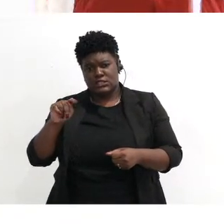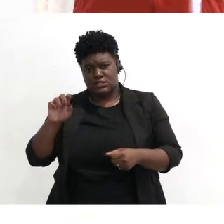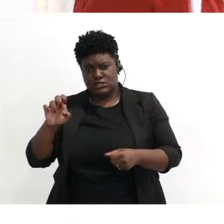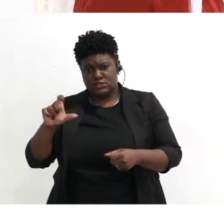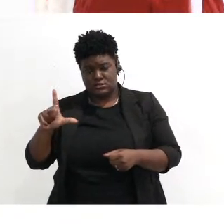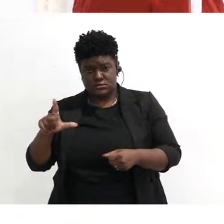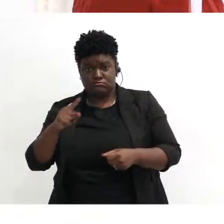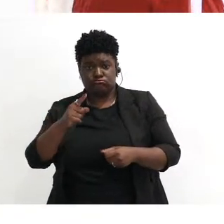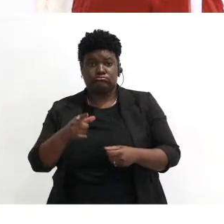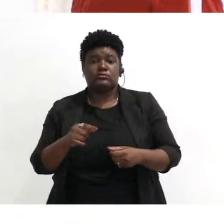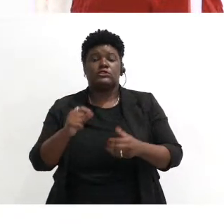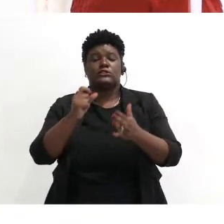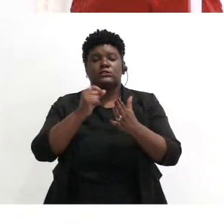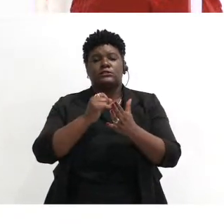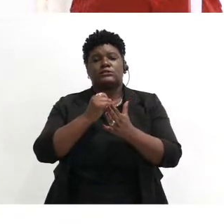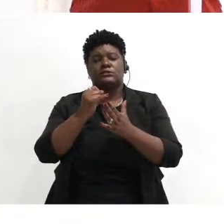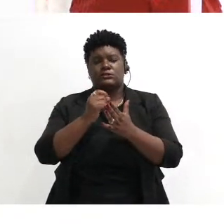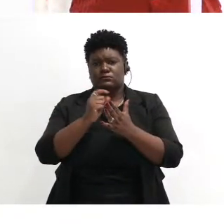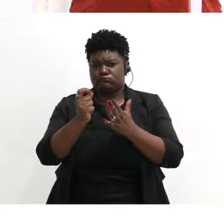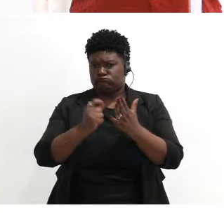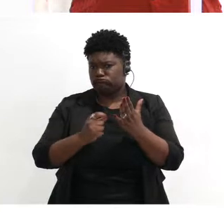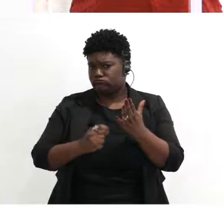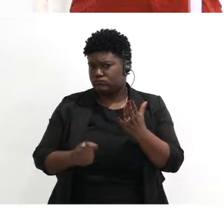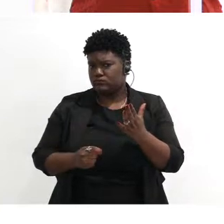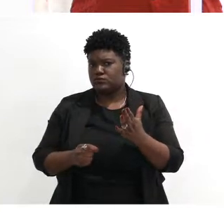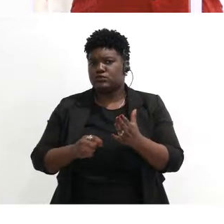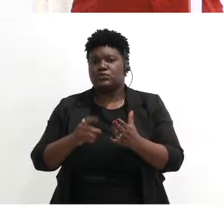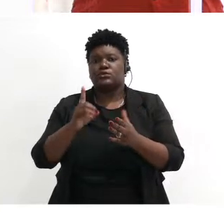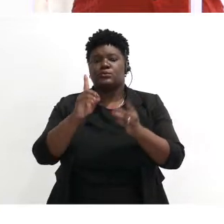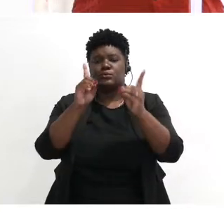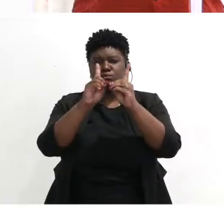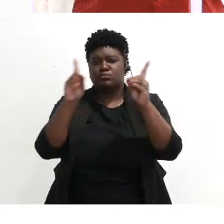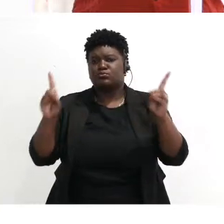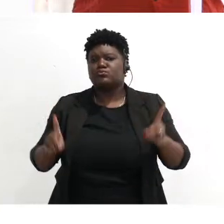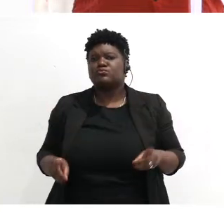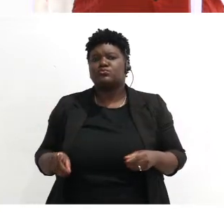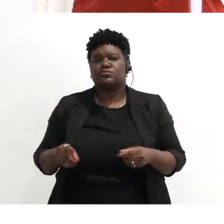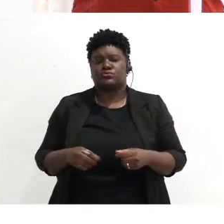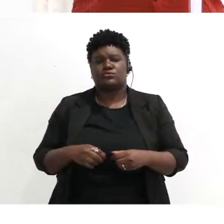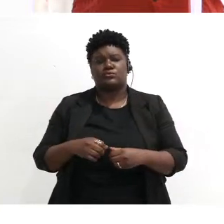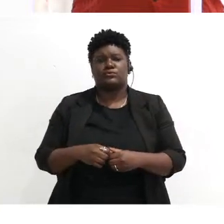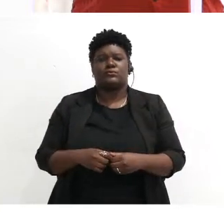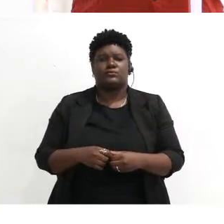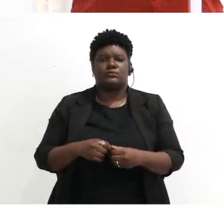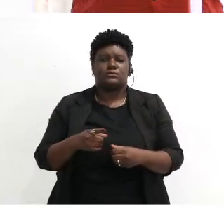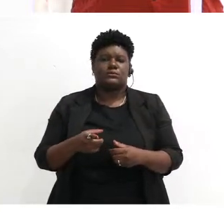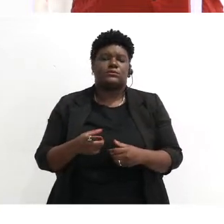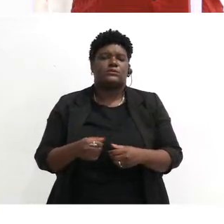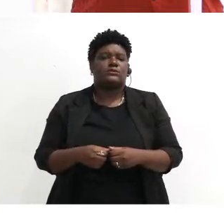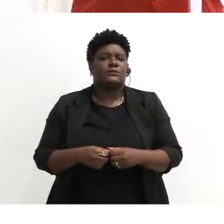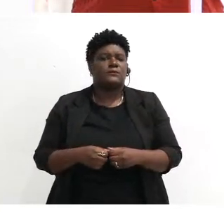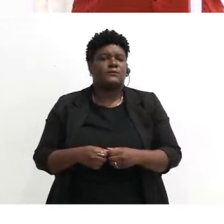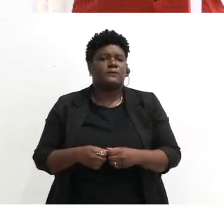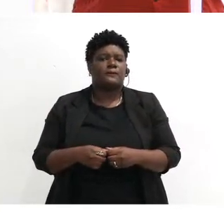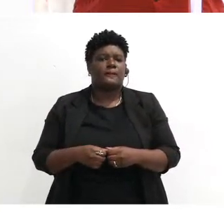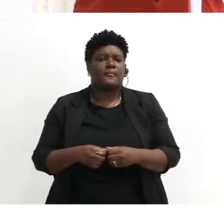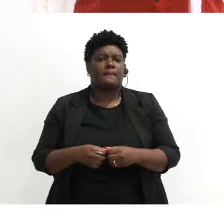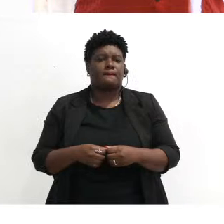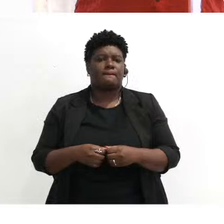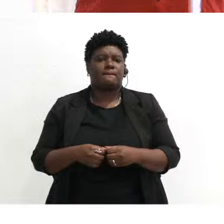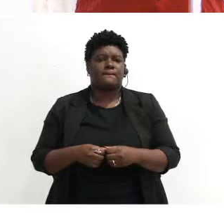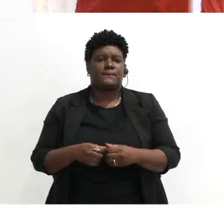that integration of ICs, integrated circuits, would continue at a pace